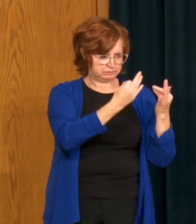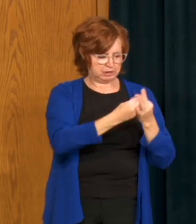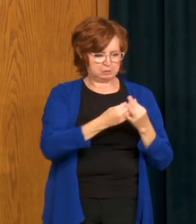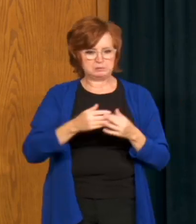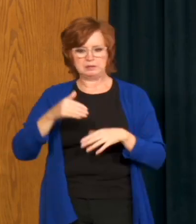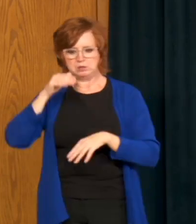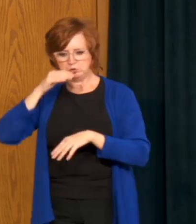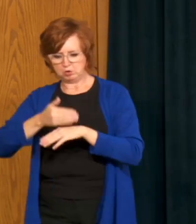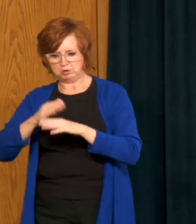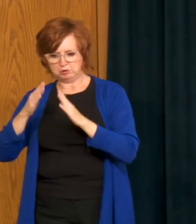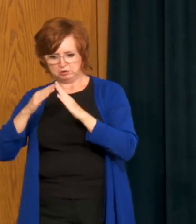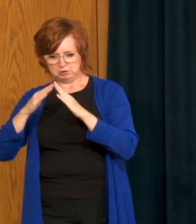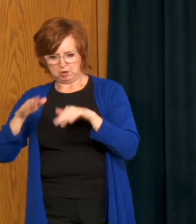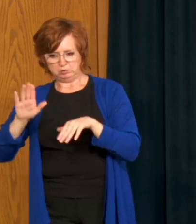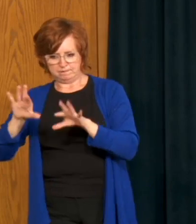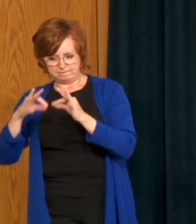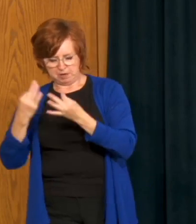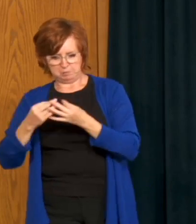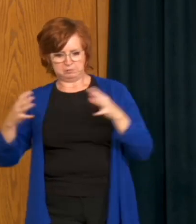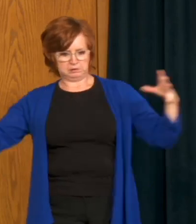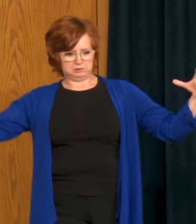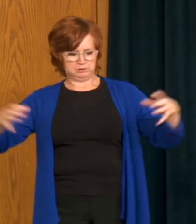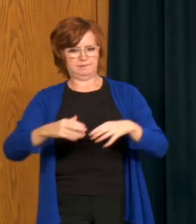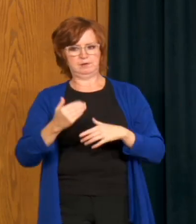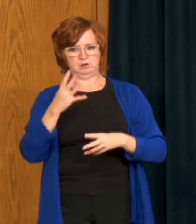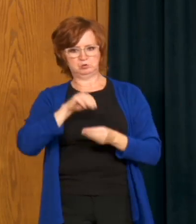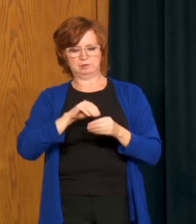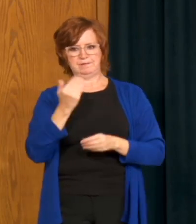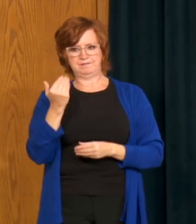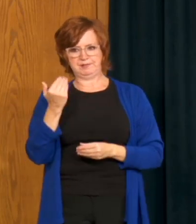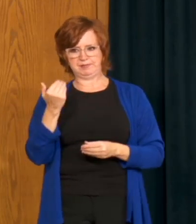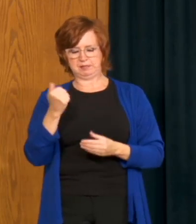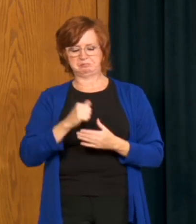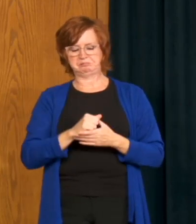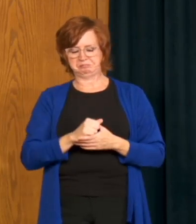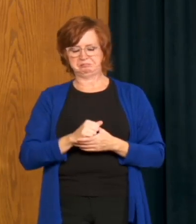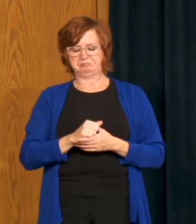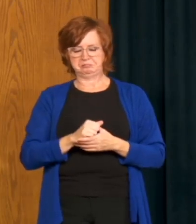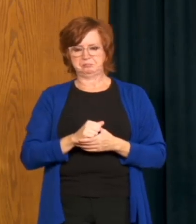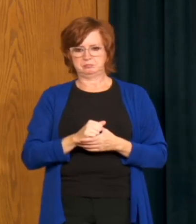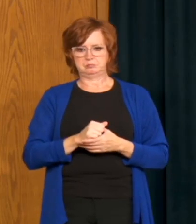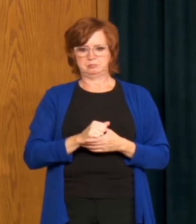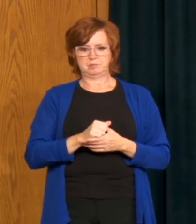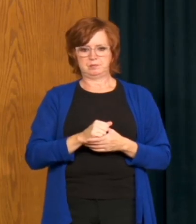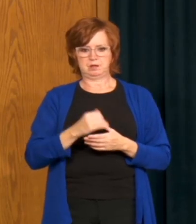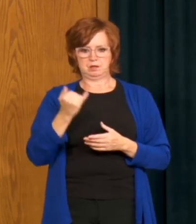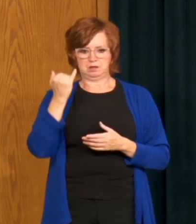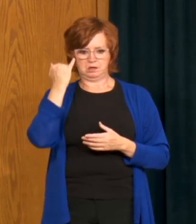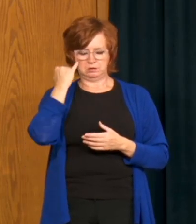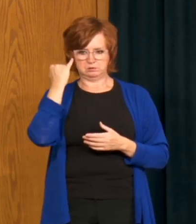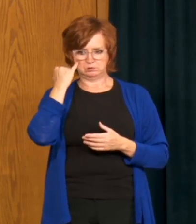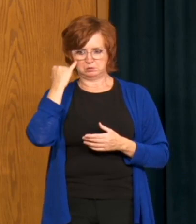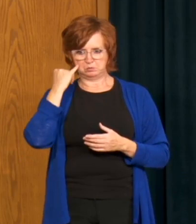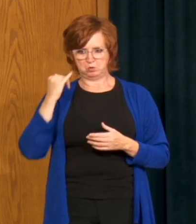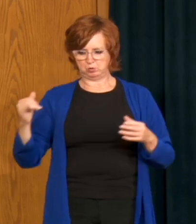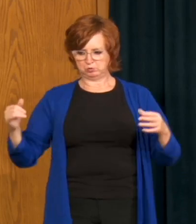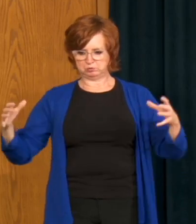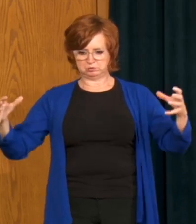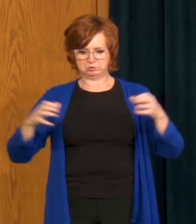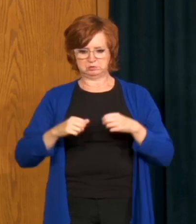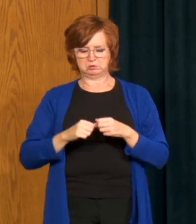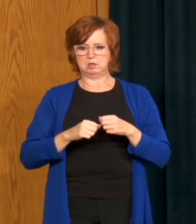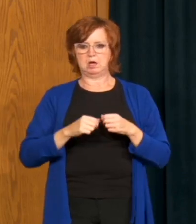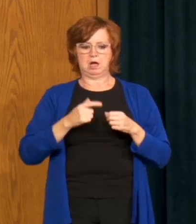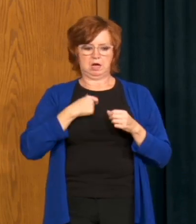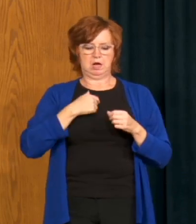back, we quarantine for 14 days, and 3 of us develop COVID, and then 4 other people in our immediate household